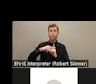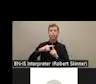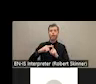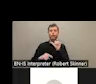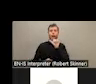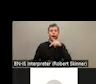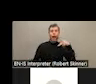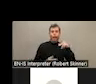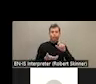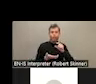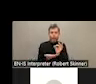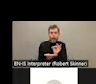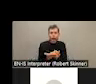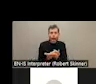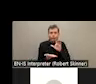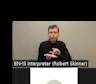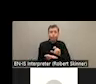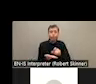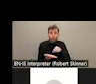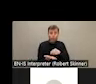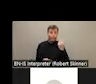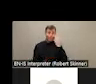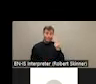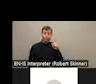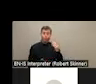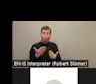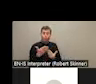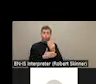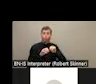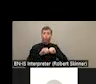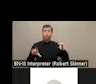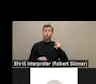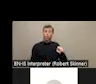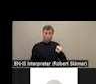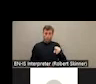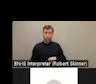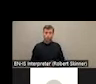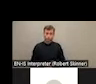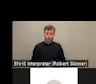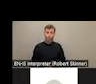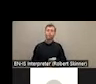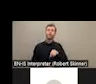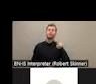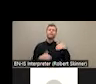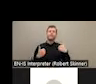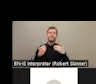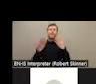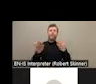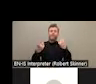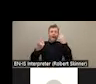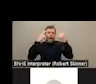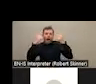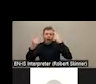the 1st. This toolkit recommends resources, best practices, key ingredients to strengthen all aspects of